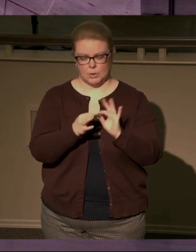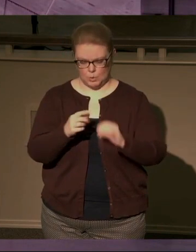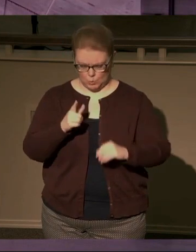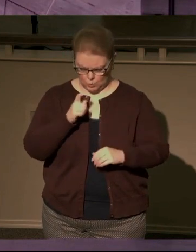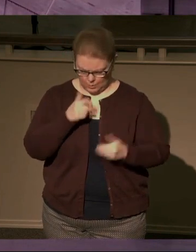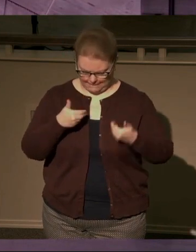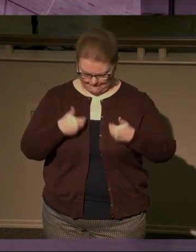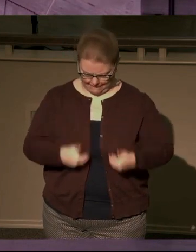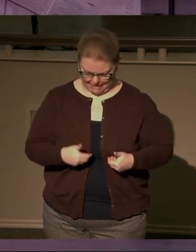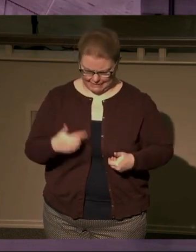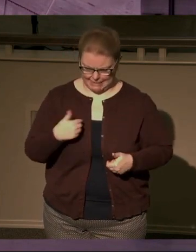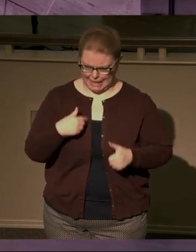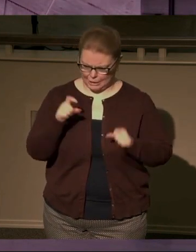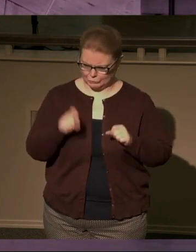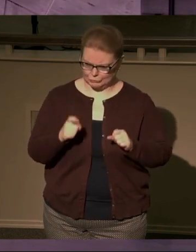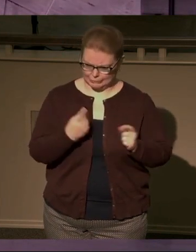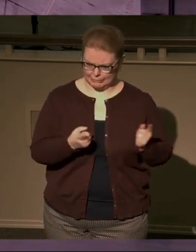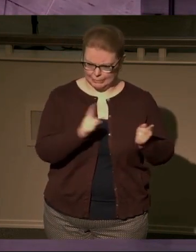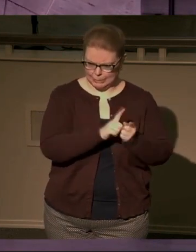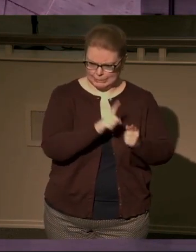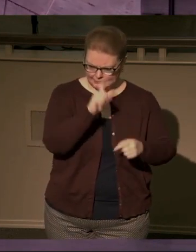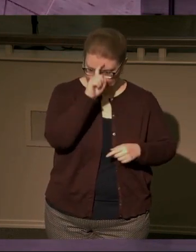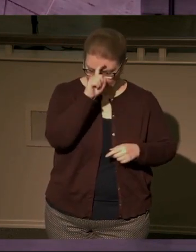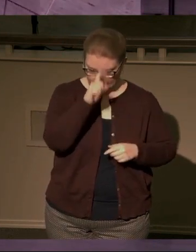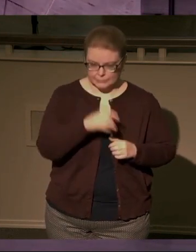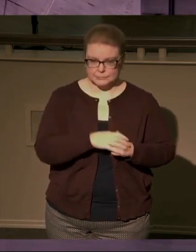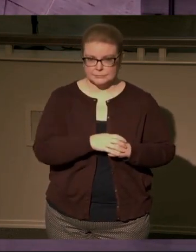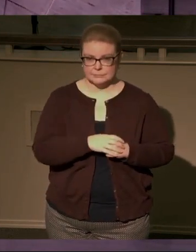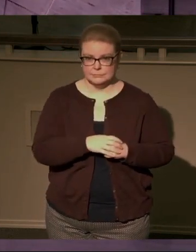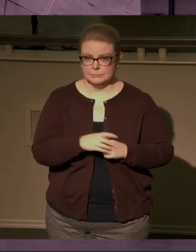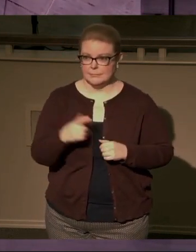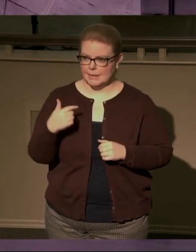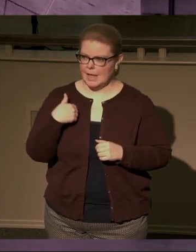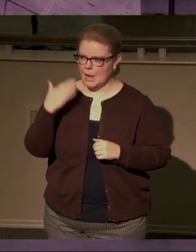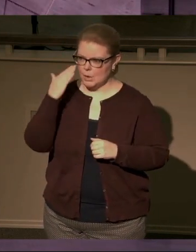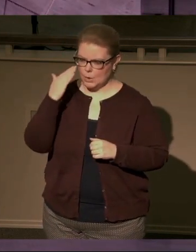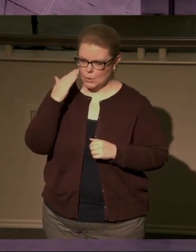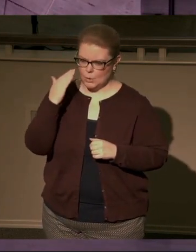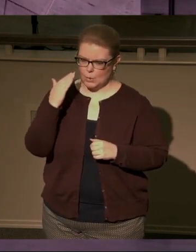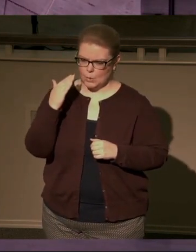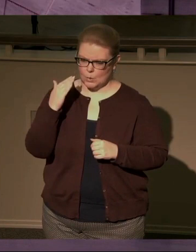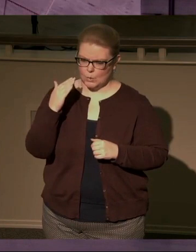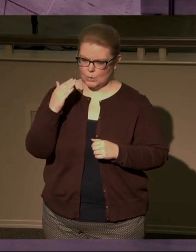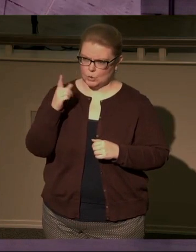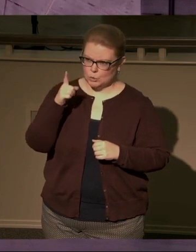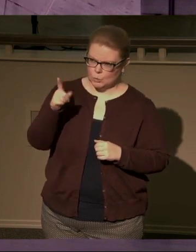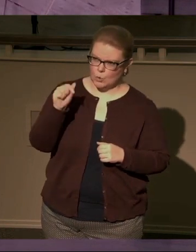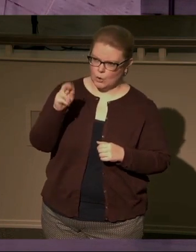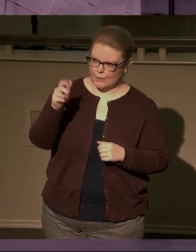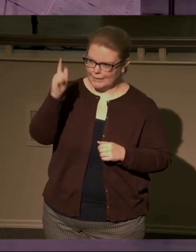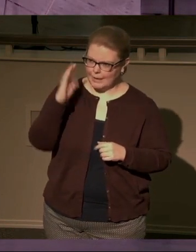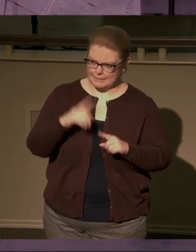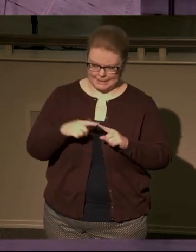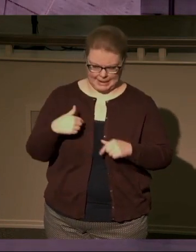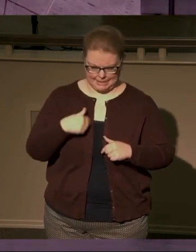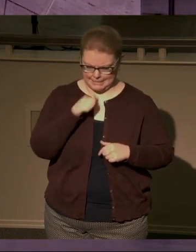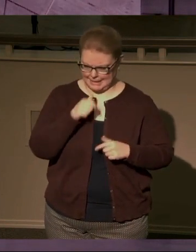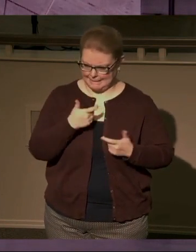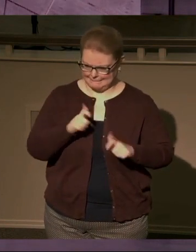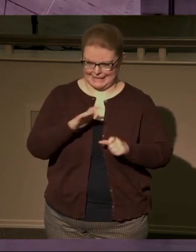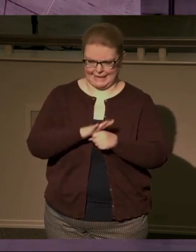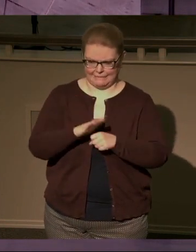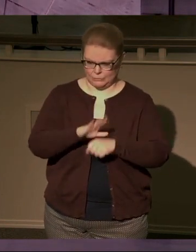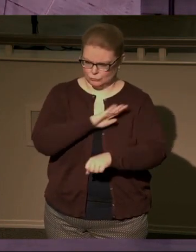should do this? I don't know who you are, God, but I know who I am. I'm not big enough. I'm not strong enough. And God